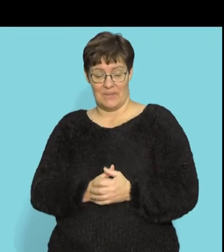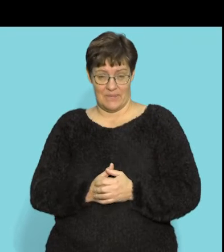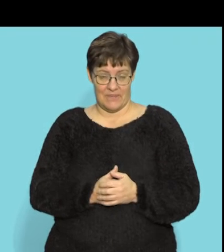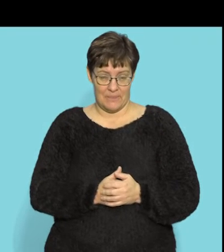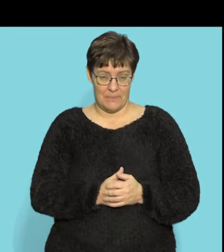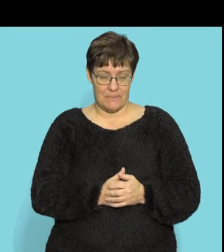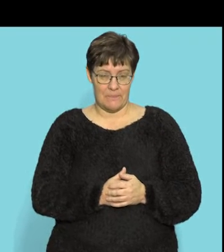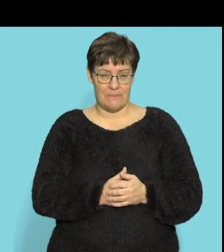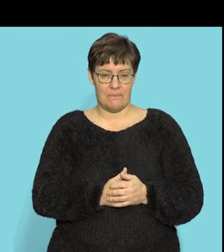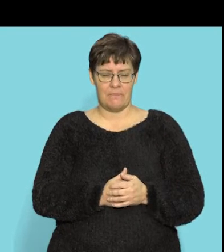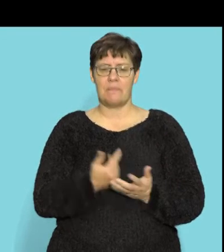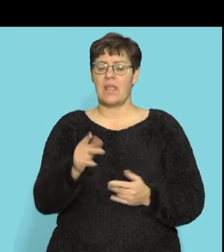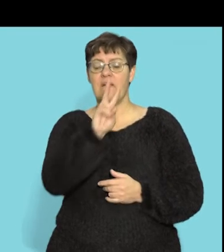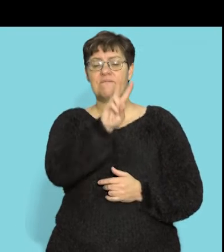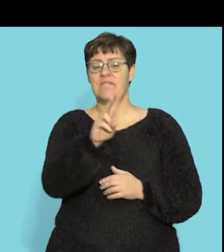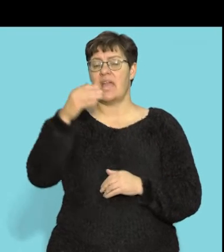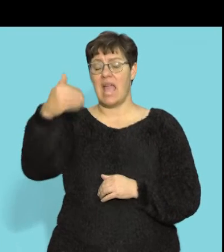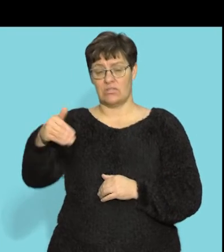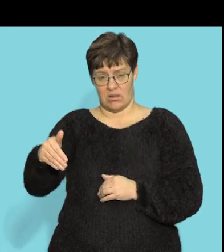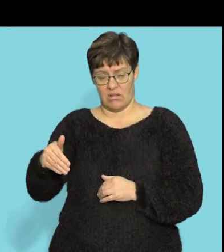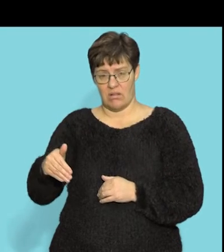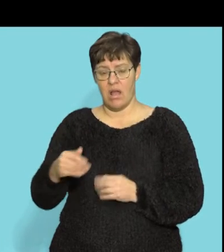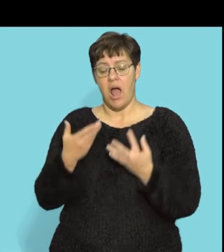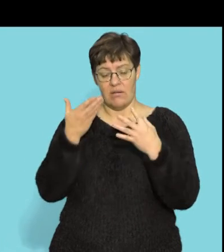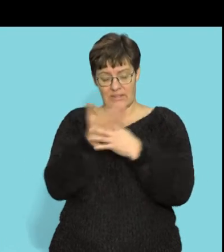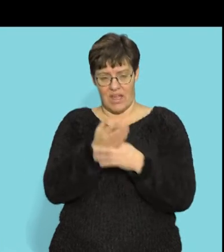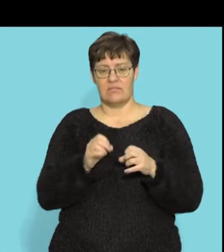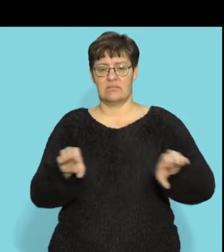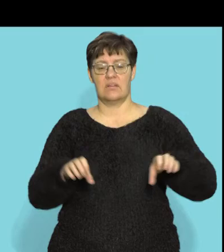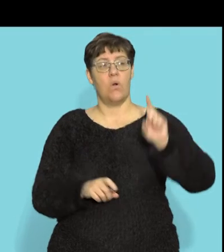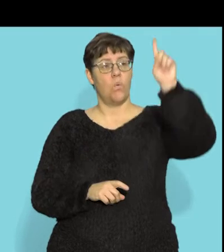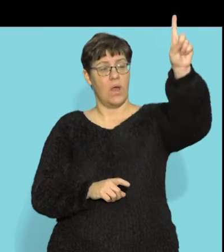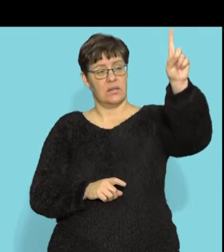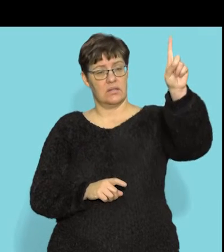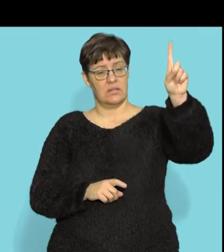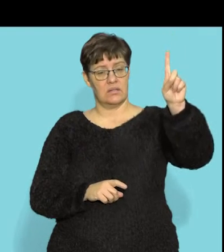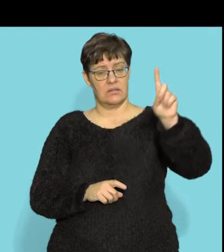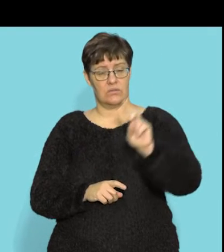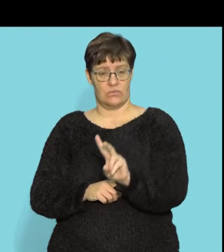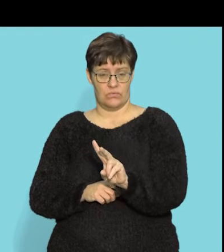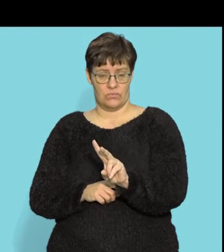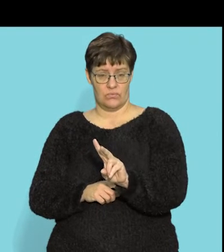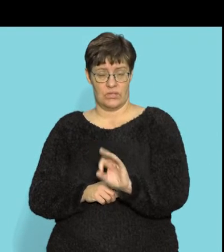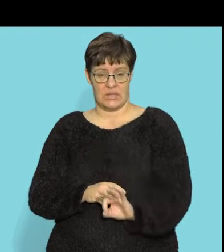right? Okay, so the V external is equally divided between bulbs 1 and the bulbs in